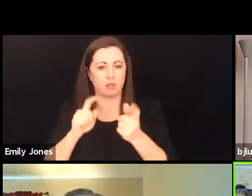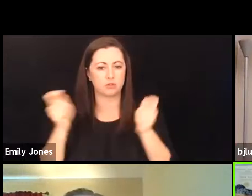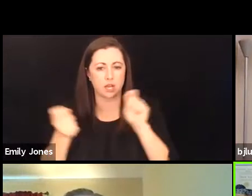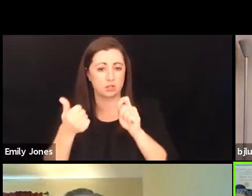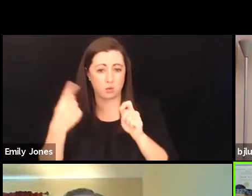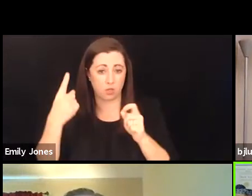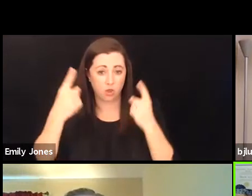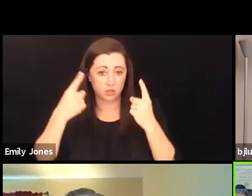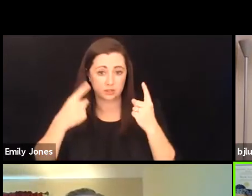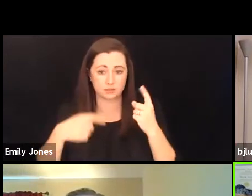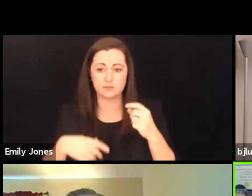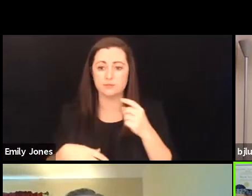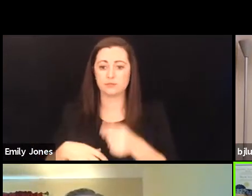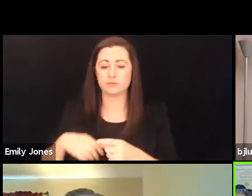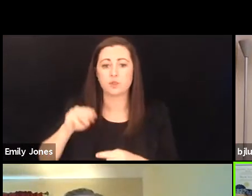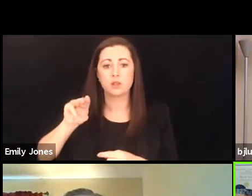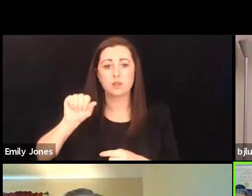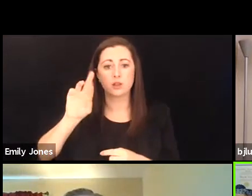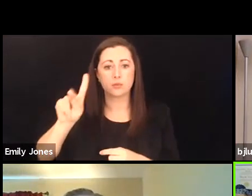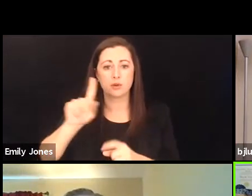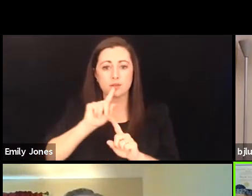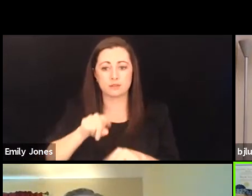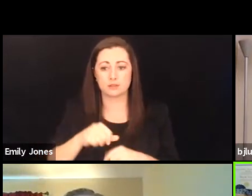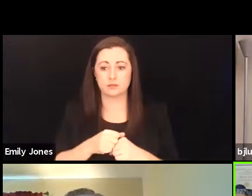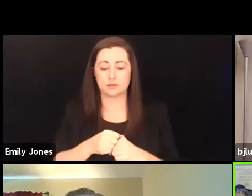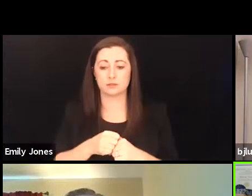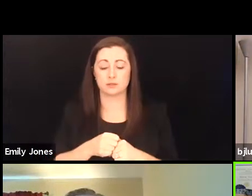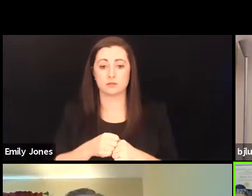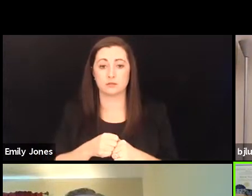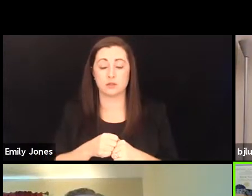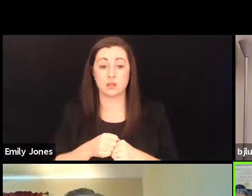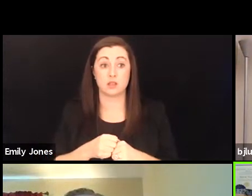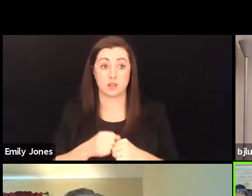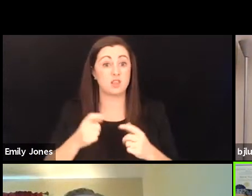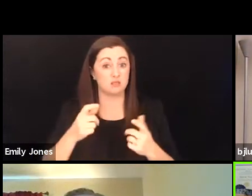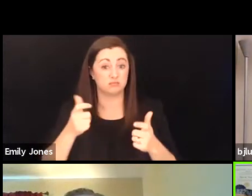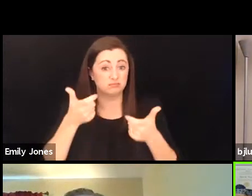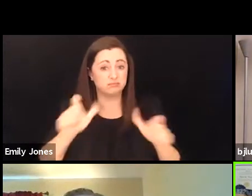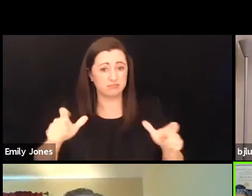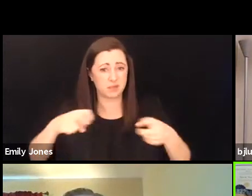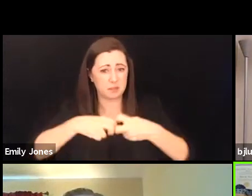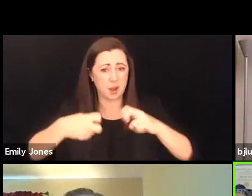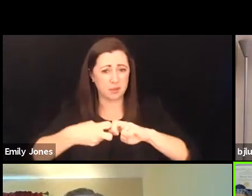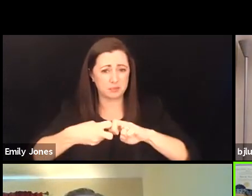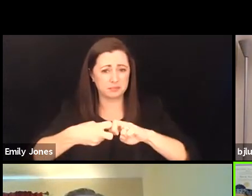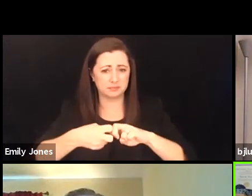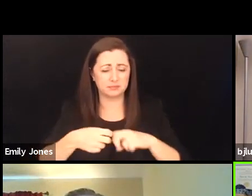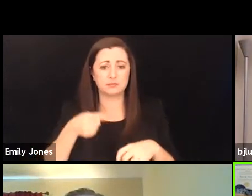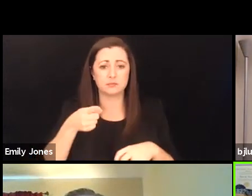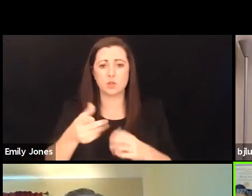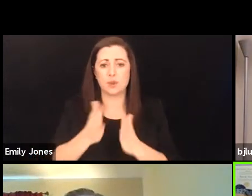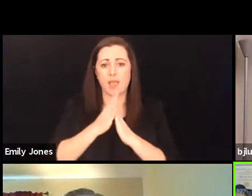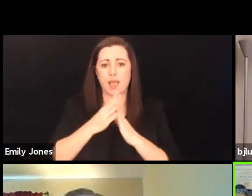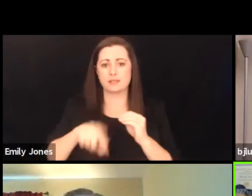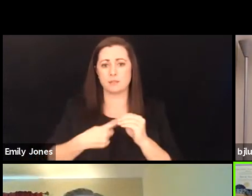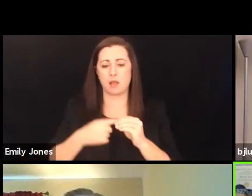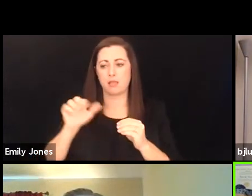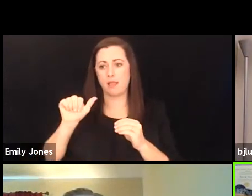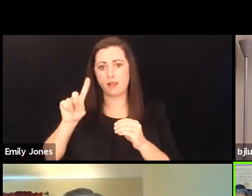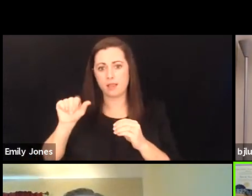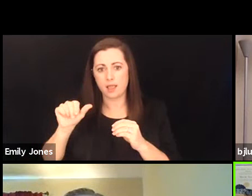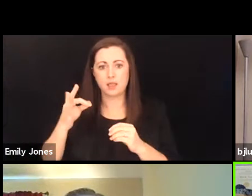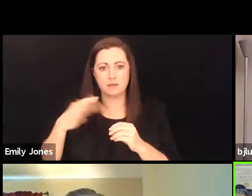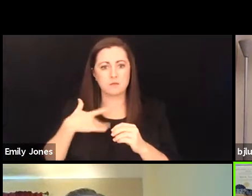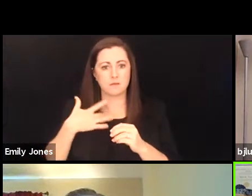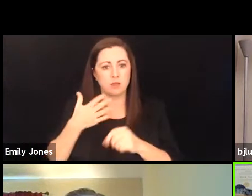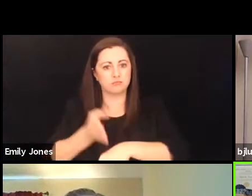Well, I would say that this is a major, major problem. You asked earlier about the ADA and progress that we've made.